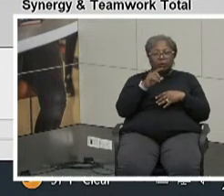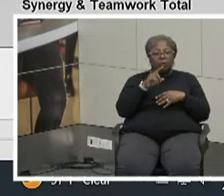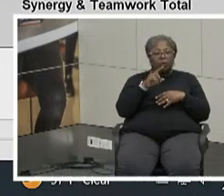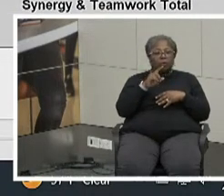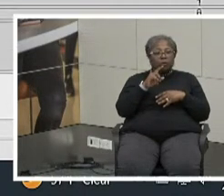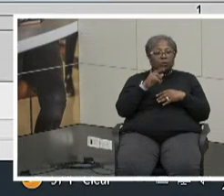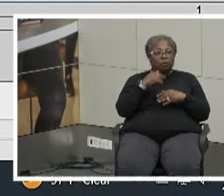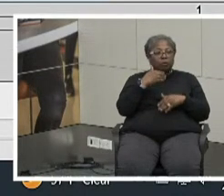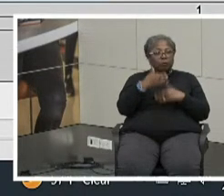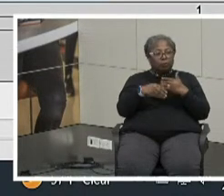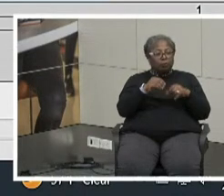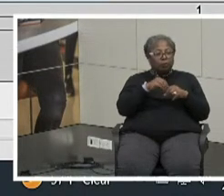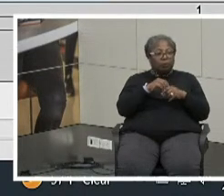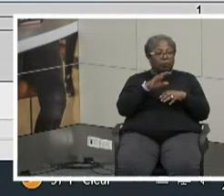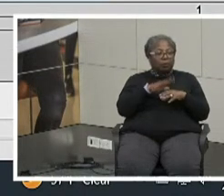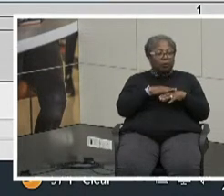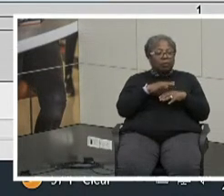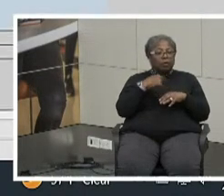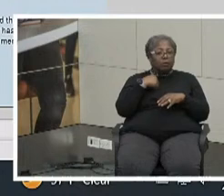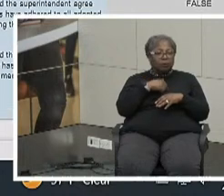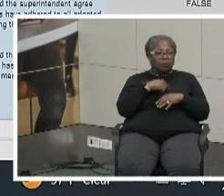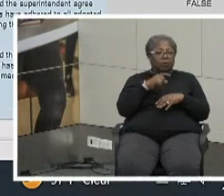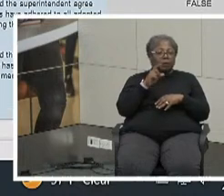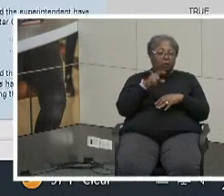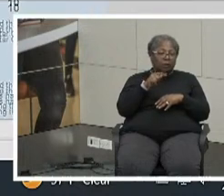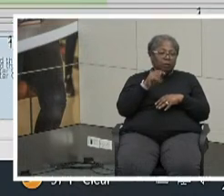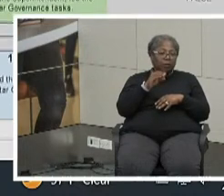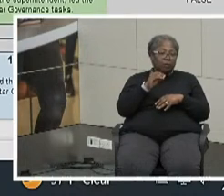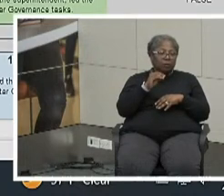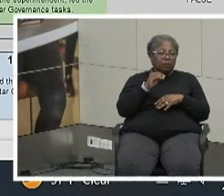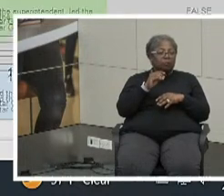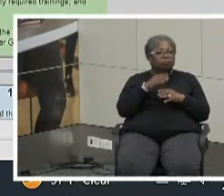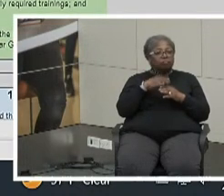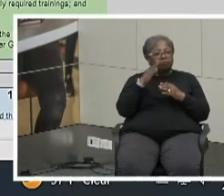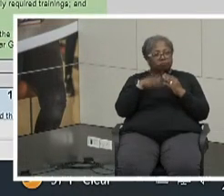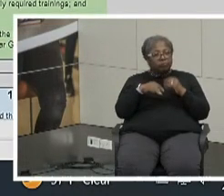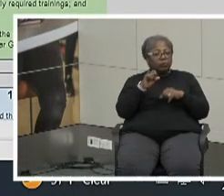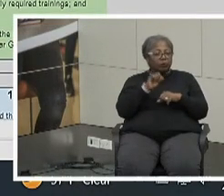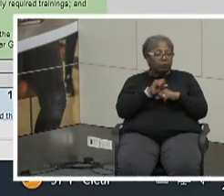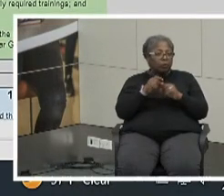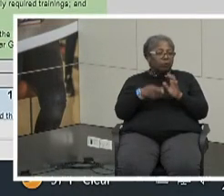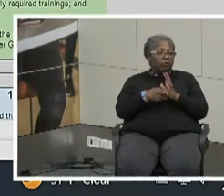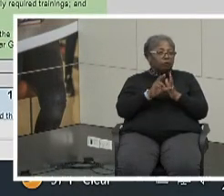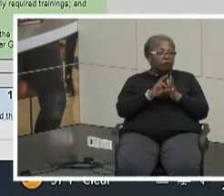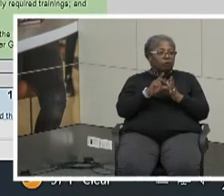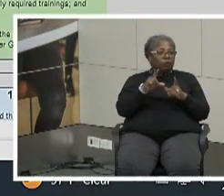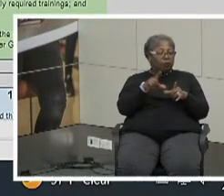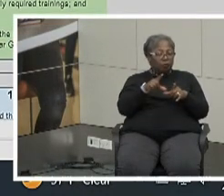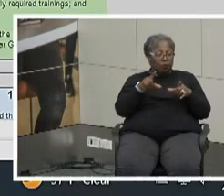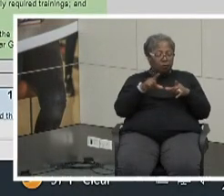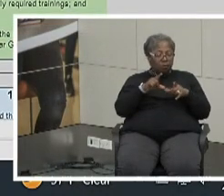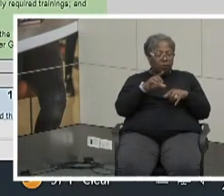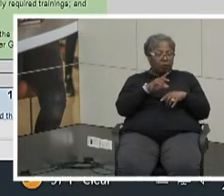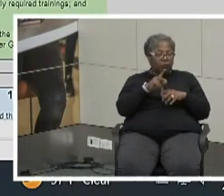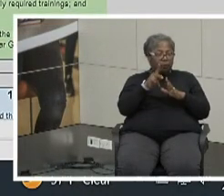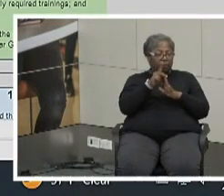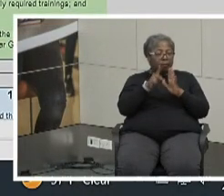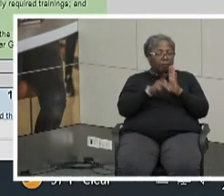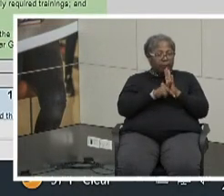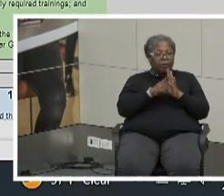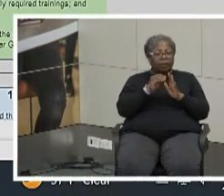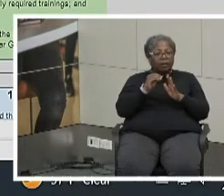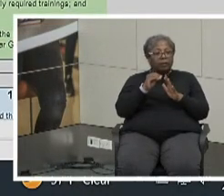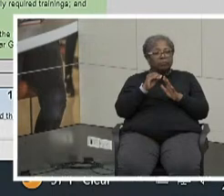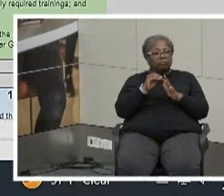to move forward on that one um uh complete the work of reviewing local policies um including the